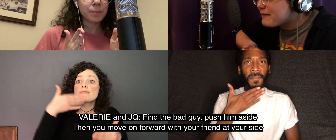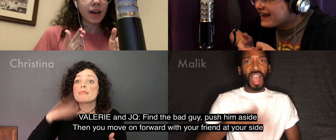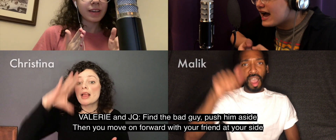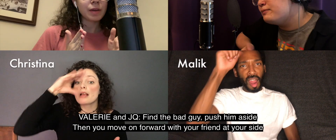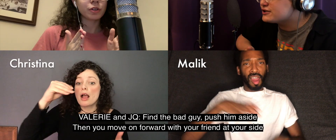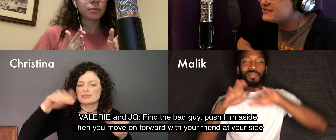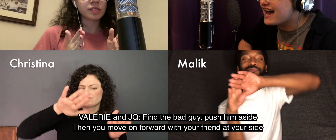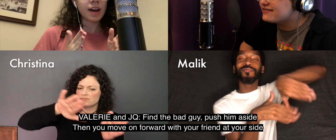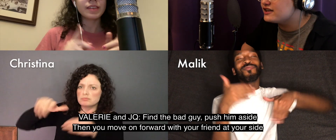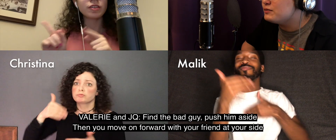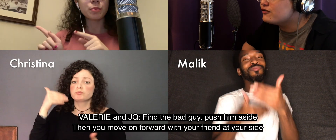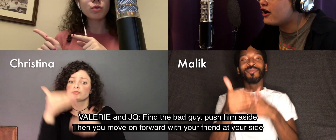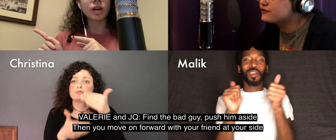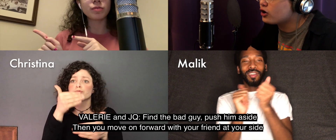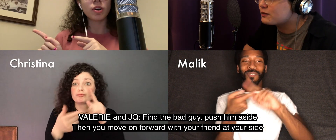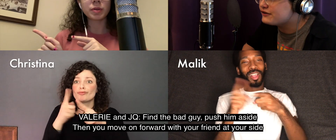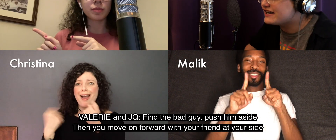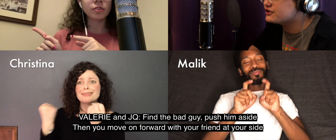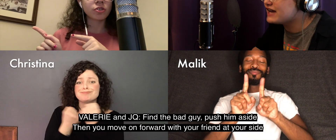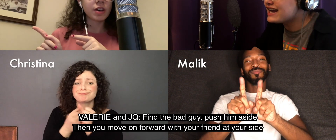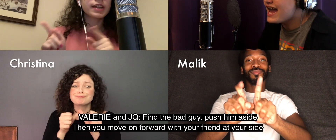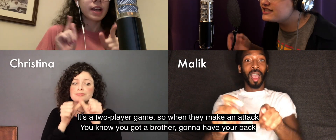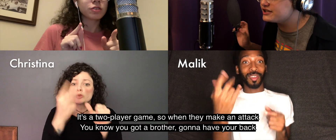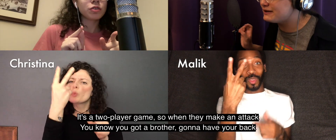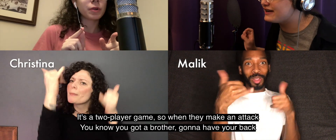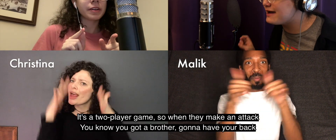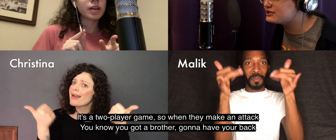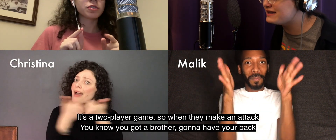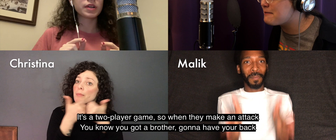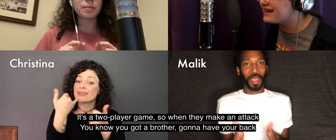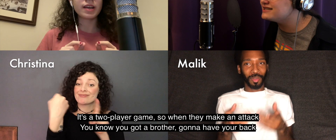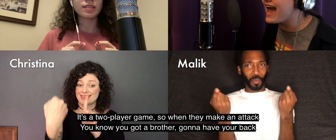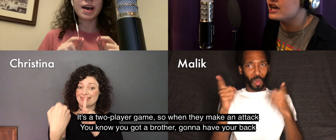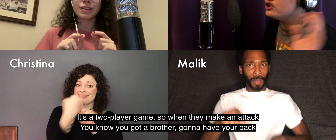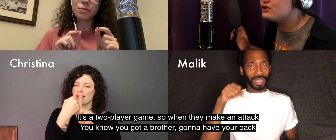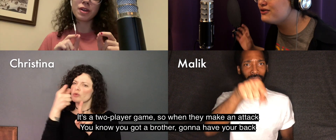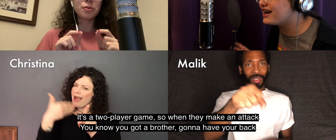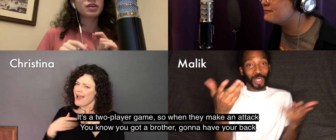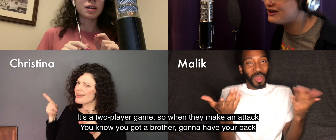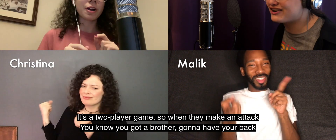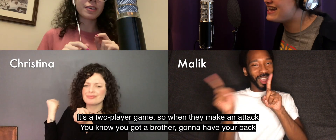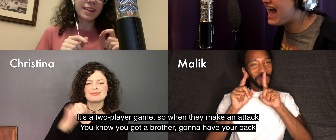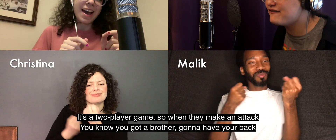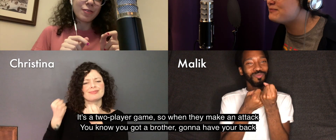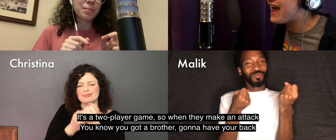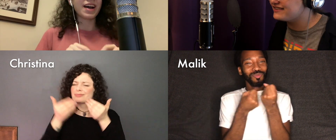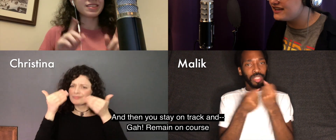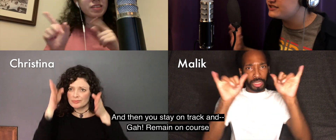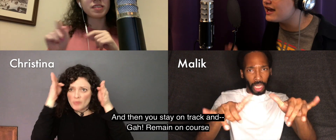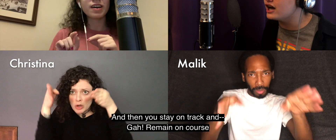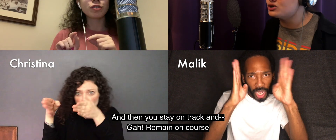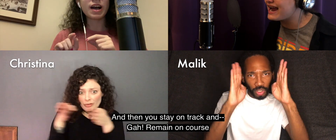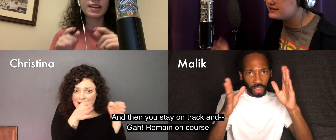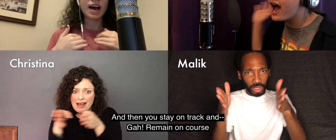Find the bad guy, push him aside, then you move on forward with your friend at your side. It's a two-player game, so when they make an attack, you know you've got a brother gonna have your back,